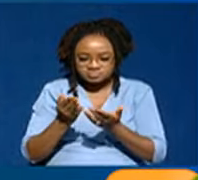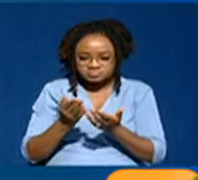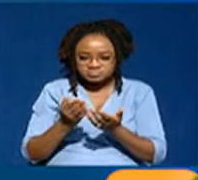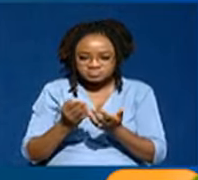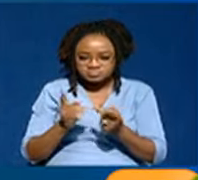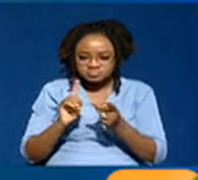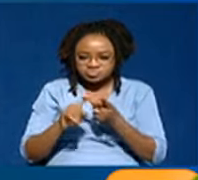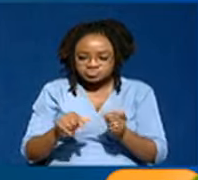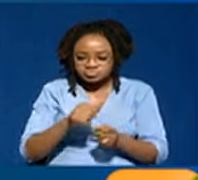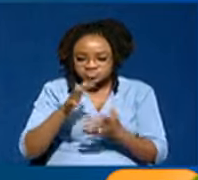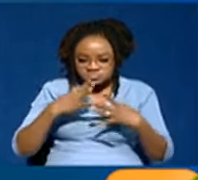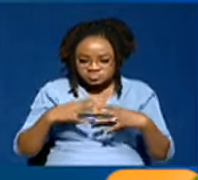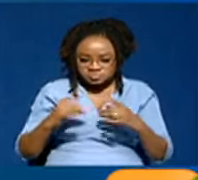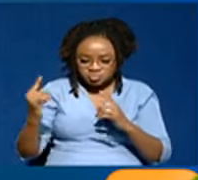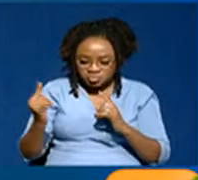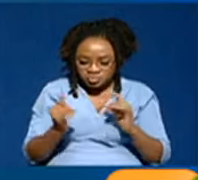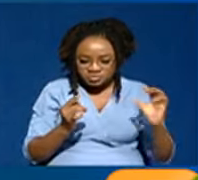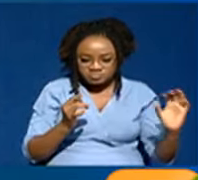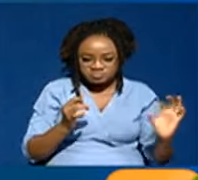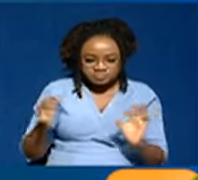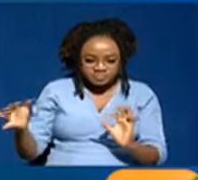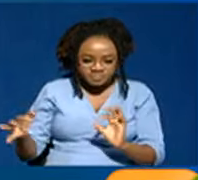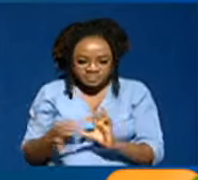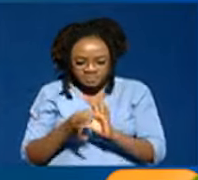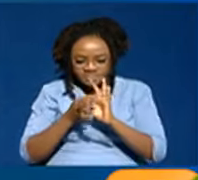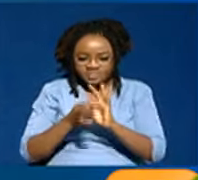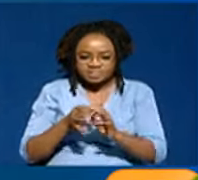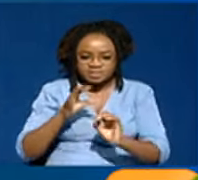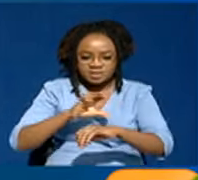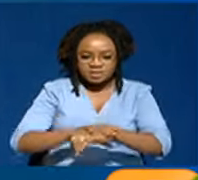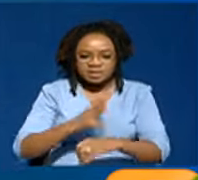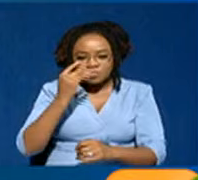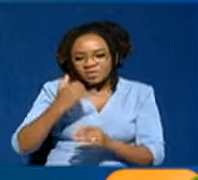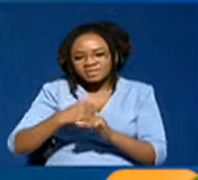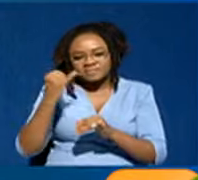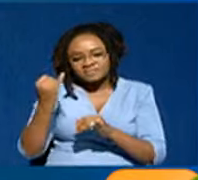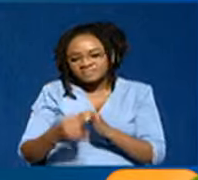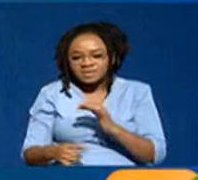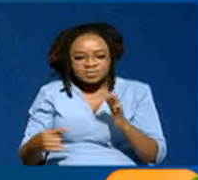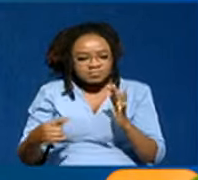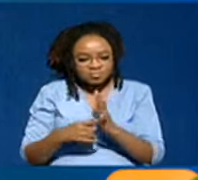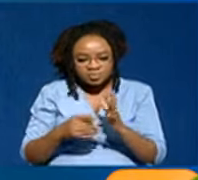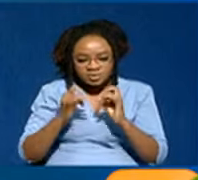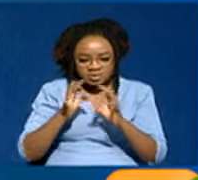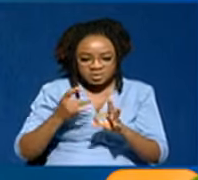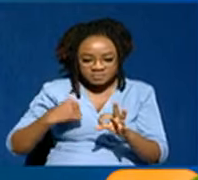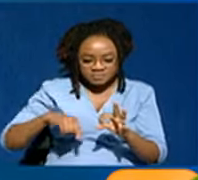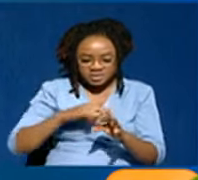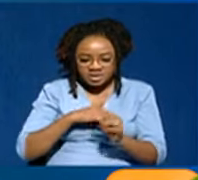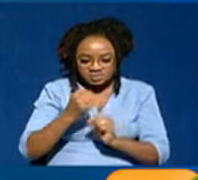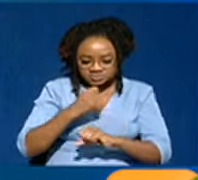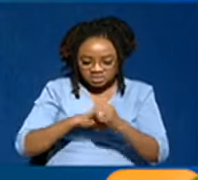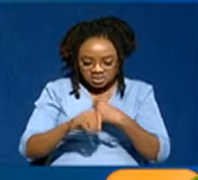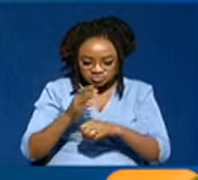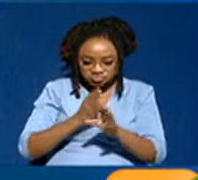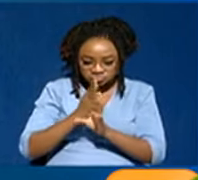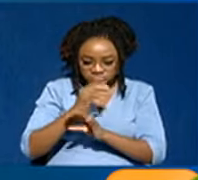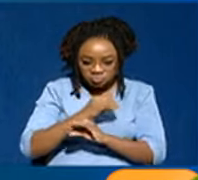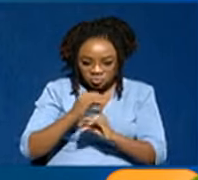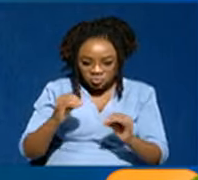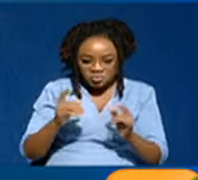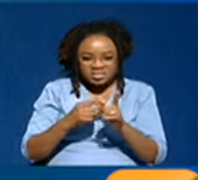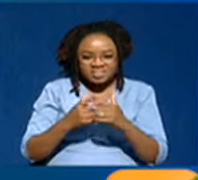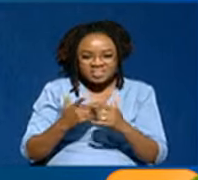move towards our colleagues, so that we can get to a compromise. Because at the end of the day, if we do not do that, then it is